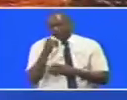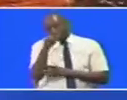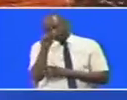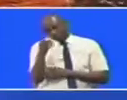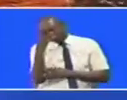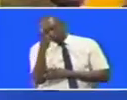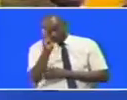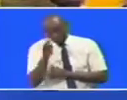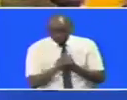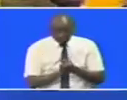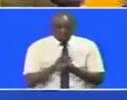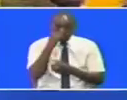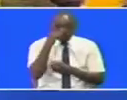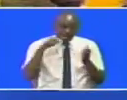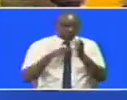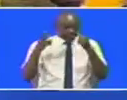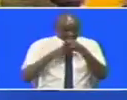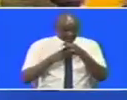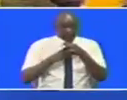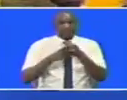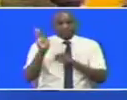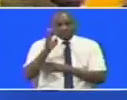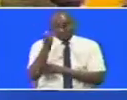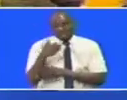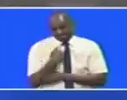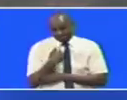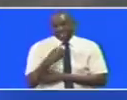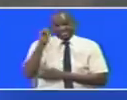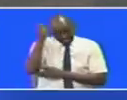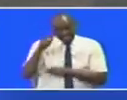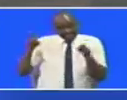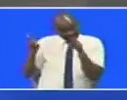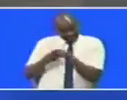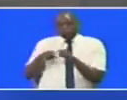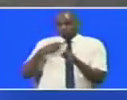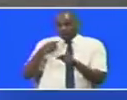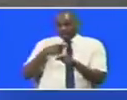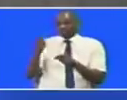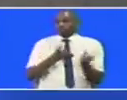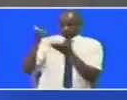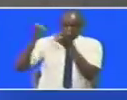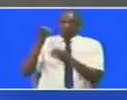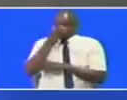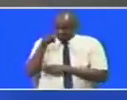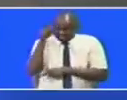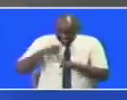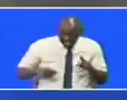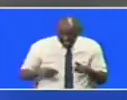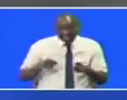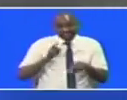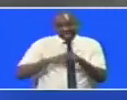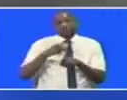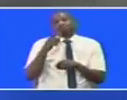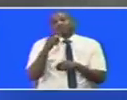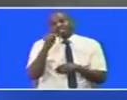1.4 billion and 1.7 billion barrels. Kenya equally is eyeing oil exports by mid this year, as Tullow